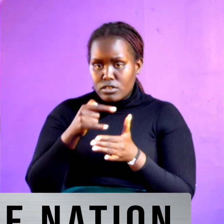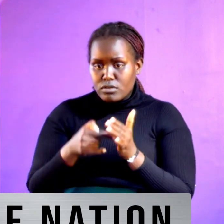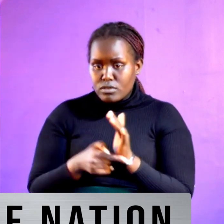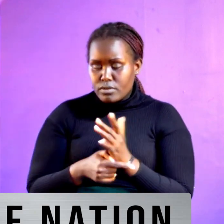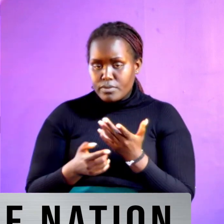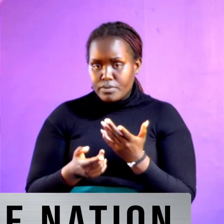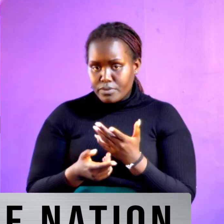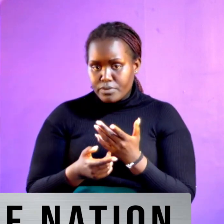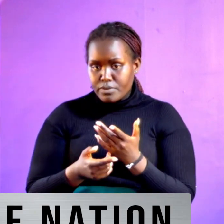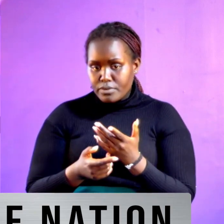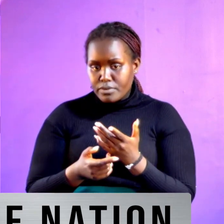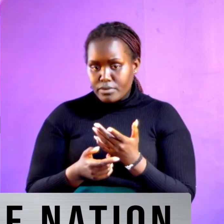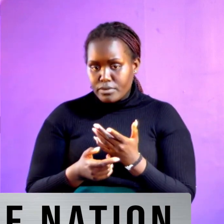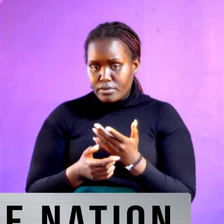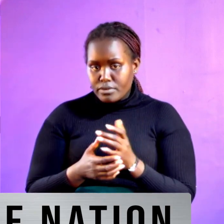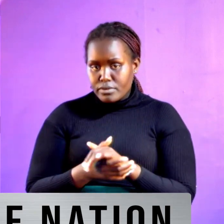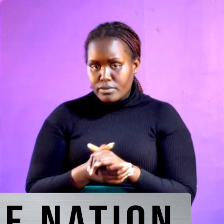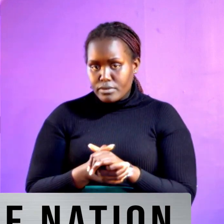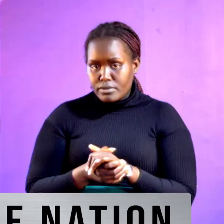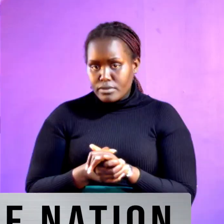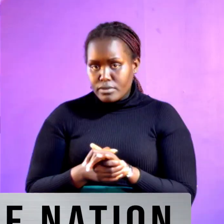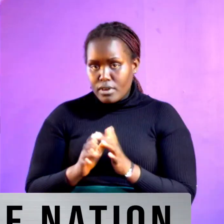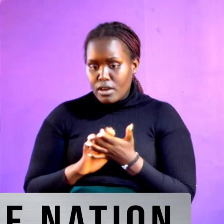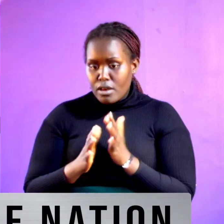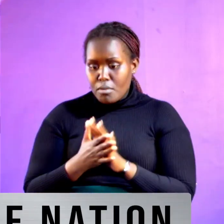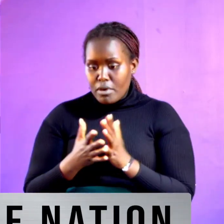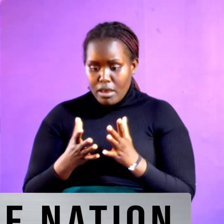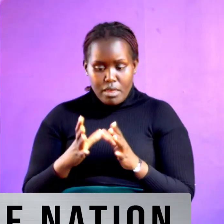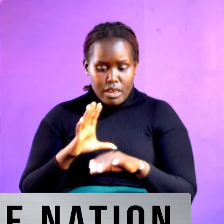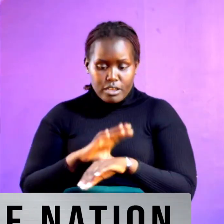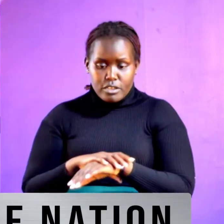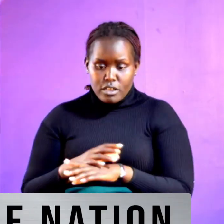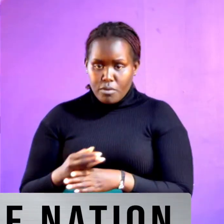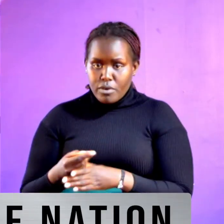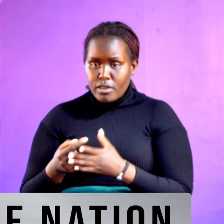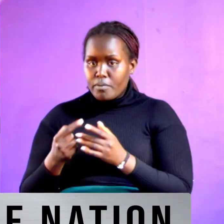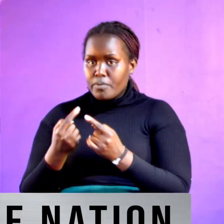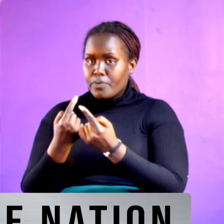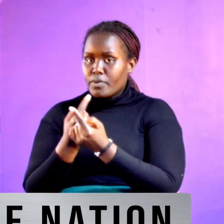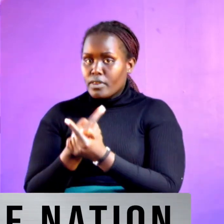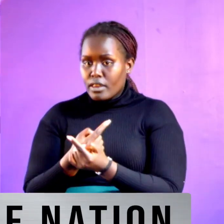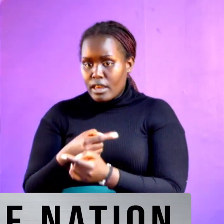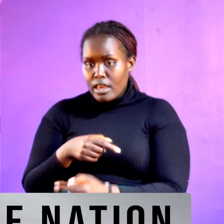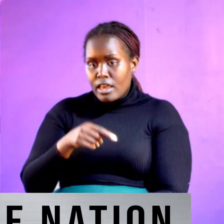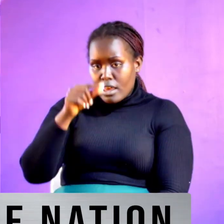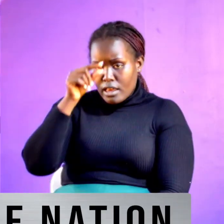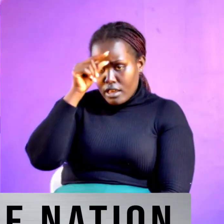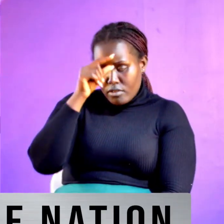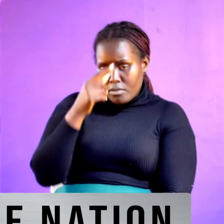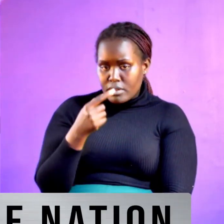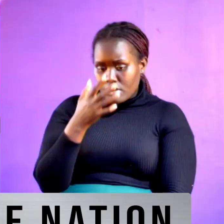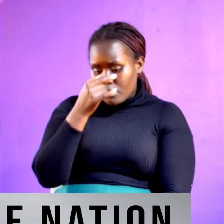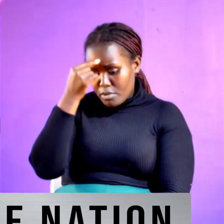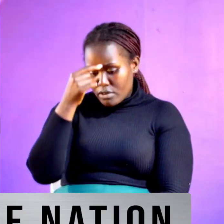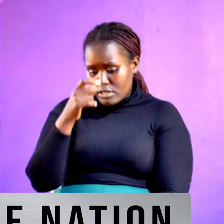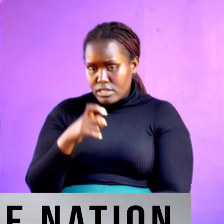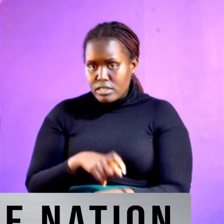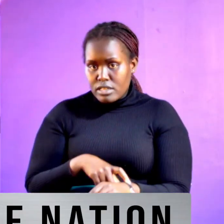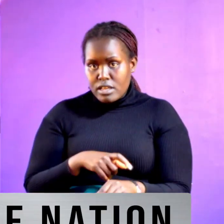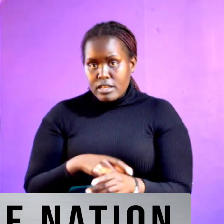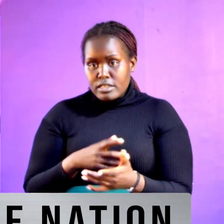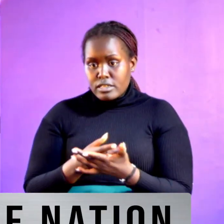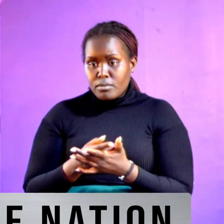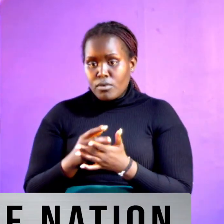you know, a tyrannical regime, or you know, being absorbed by a tyrannical regime, which also identifies, or you know, because when you stumble into